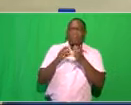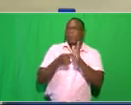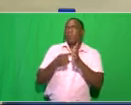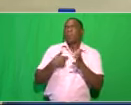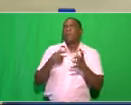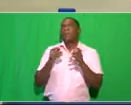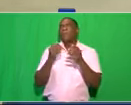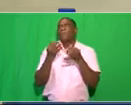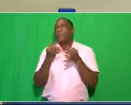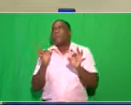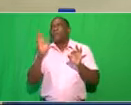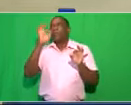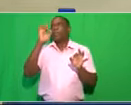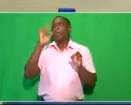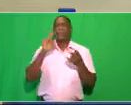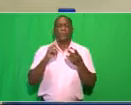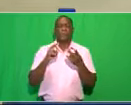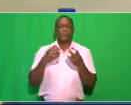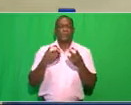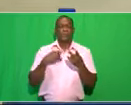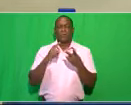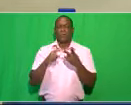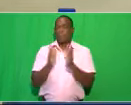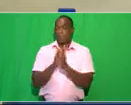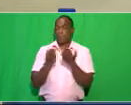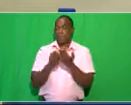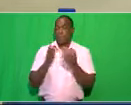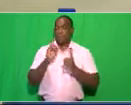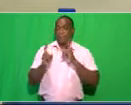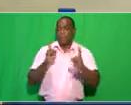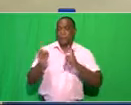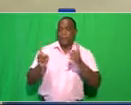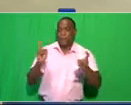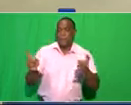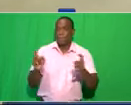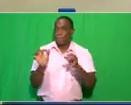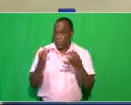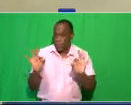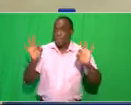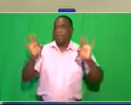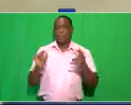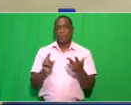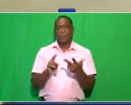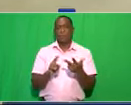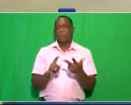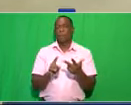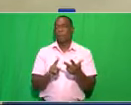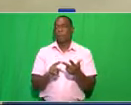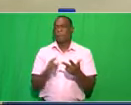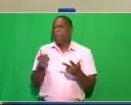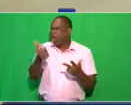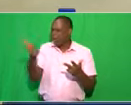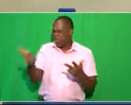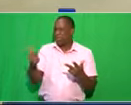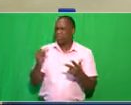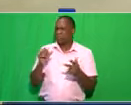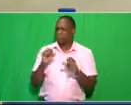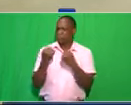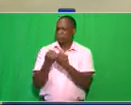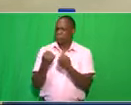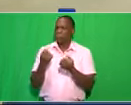have books provided to our students, well, to some extent, and some other social